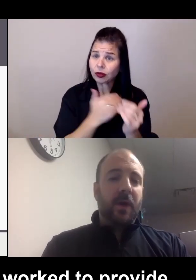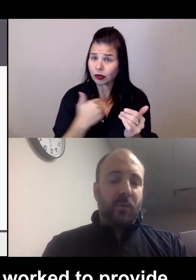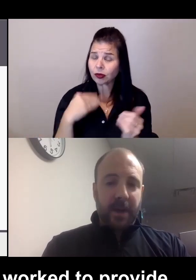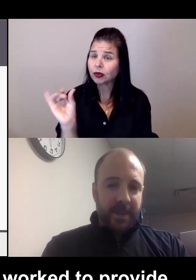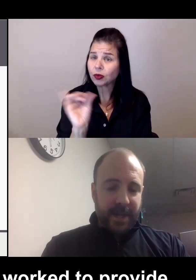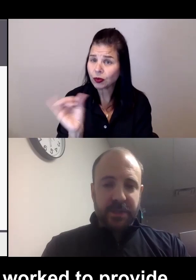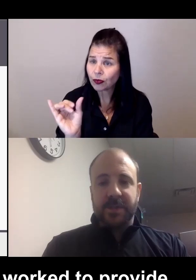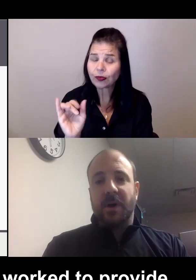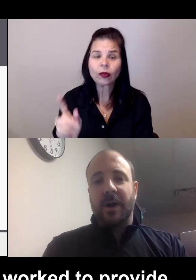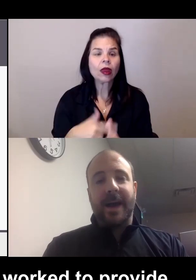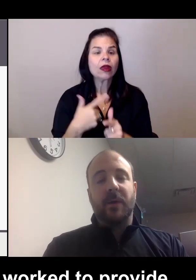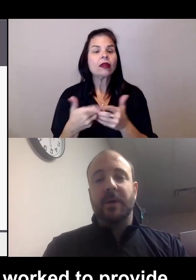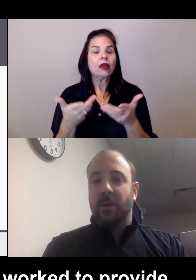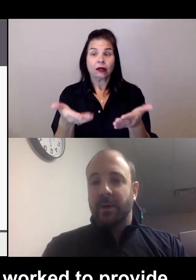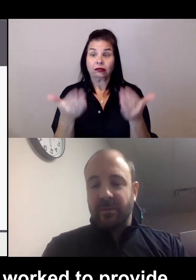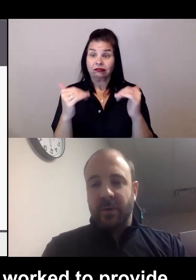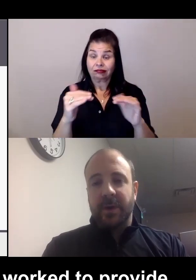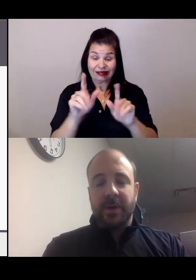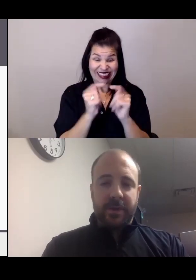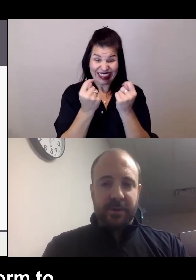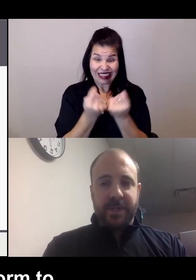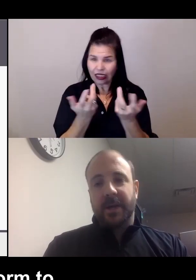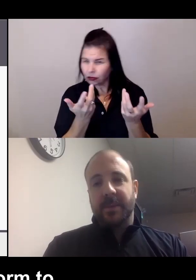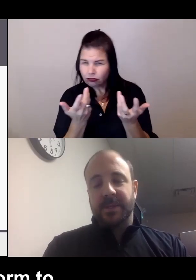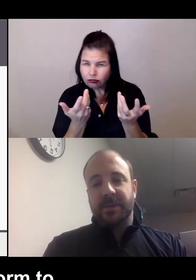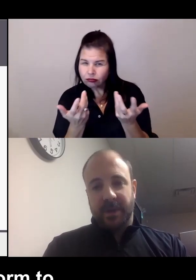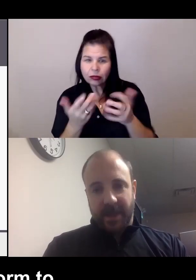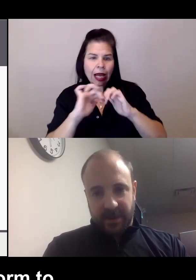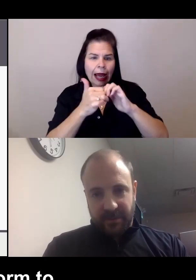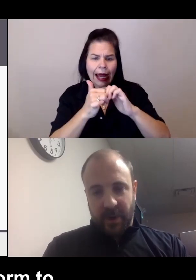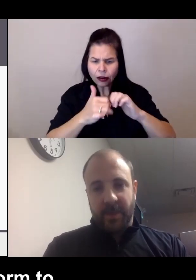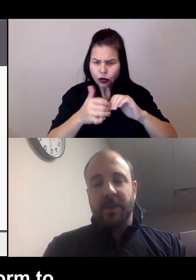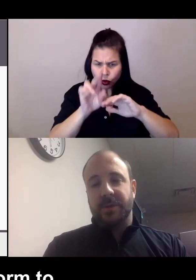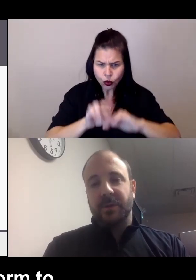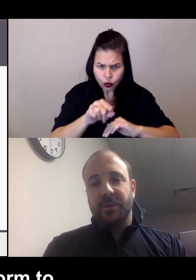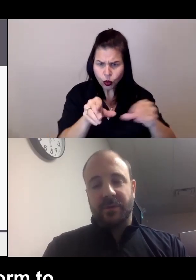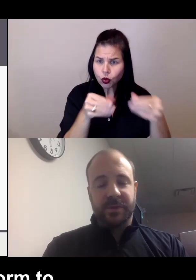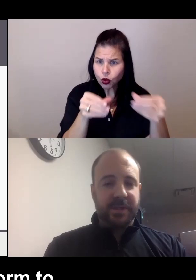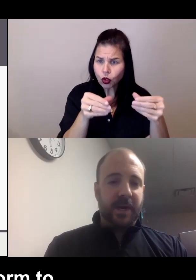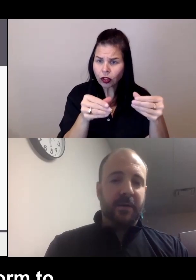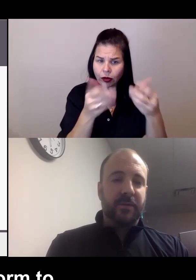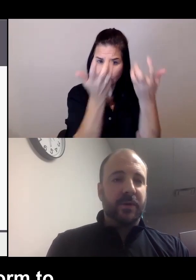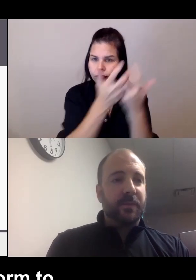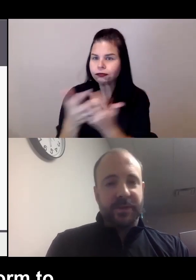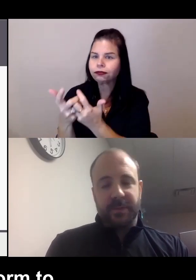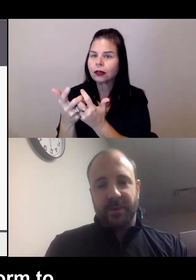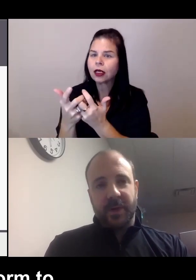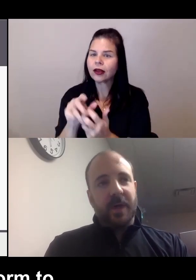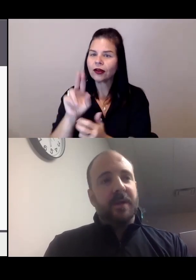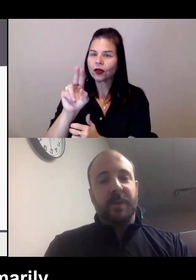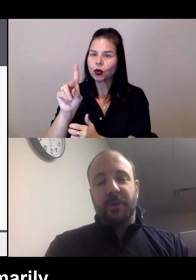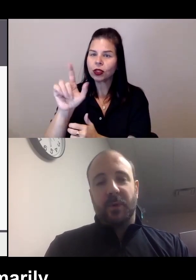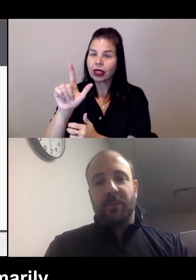detailed recommendations on how, going forward, those documents can conform to Universal Design for Learning